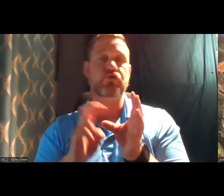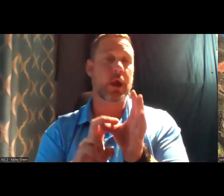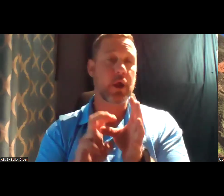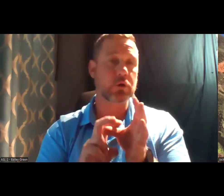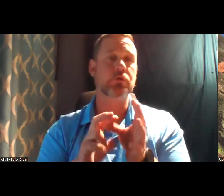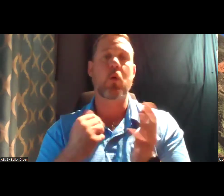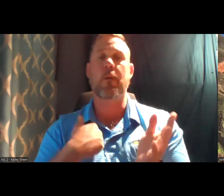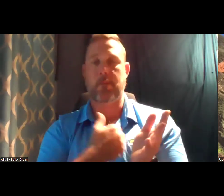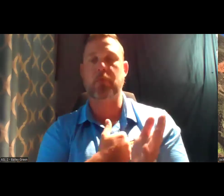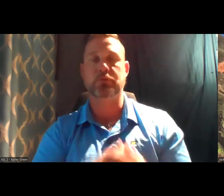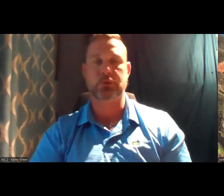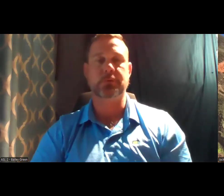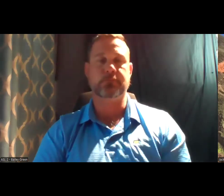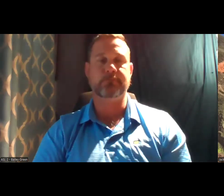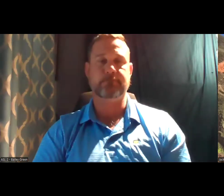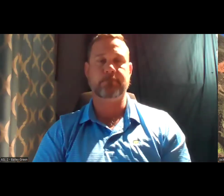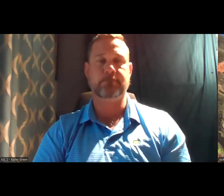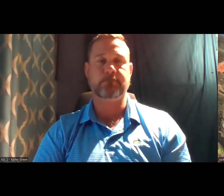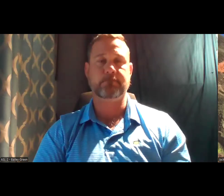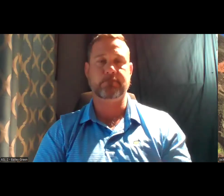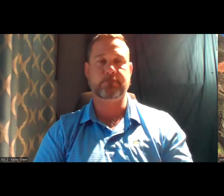committee members.